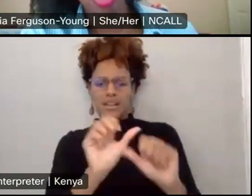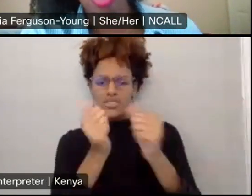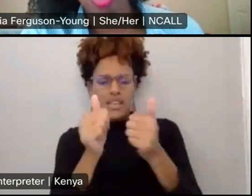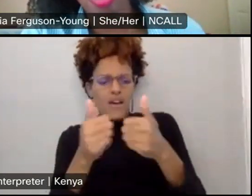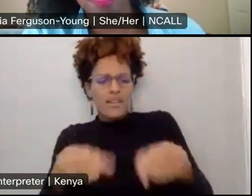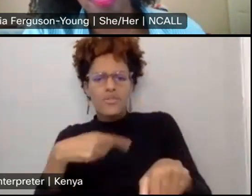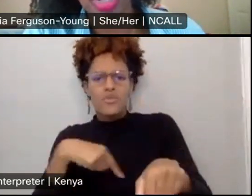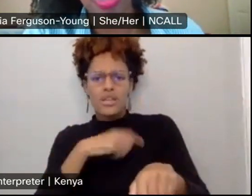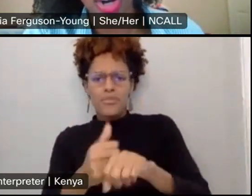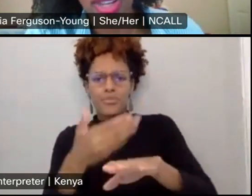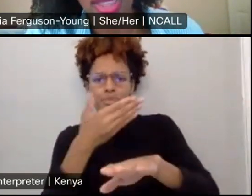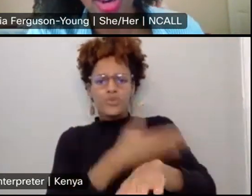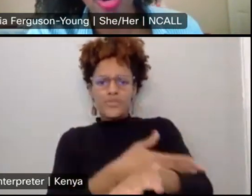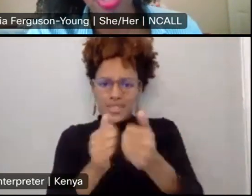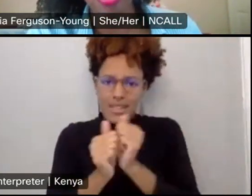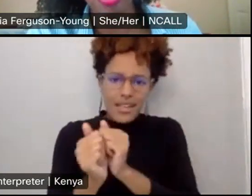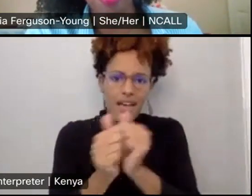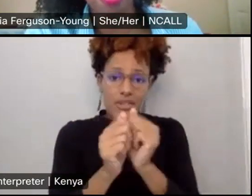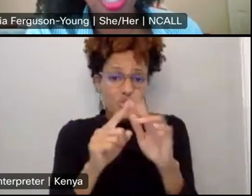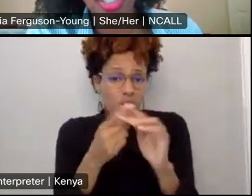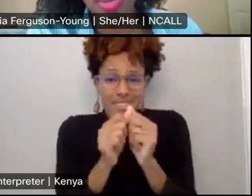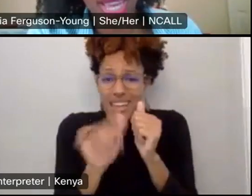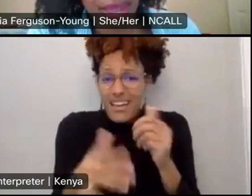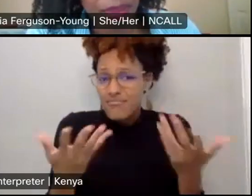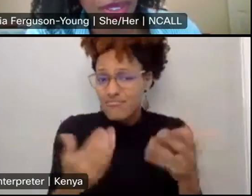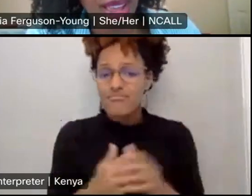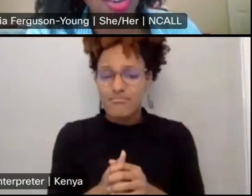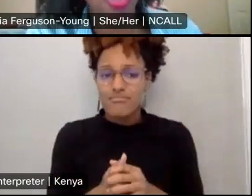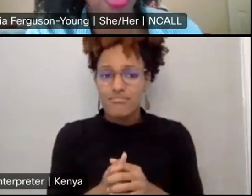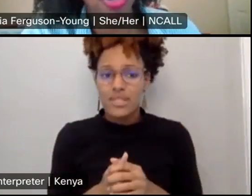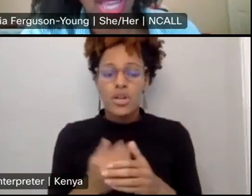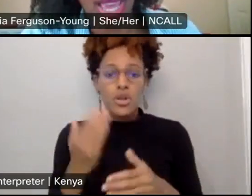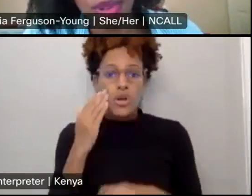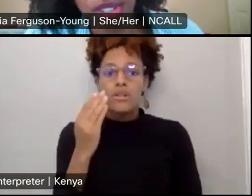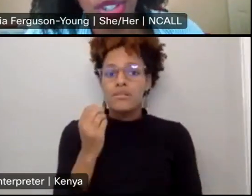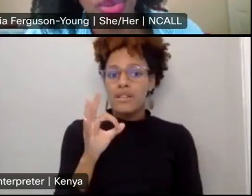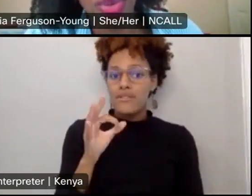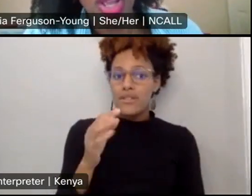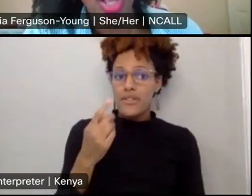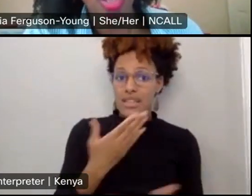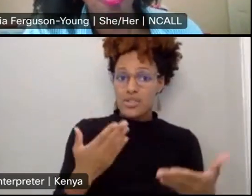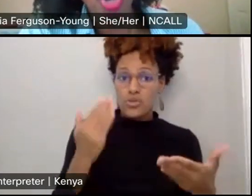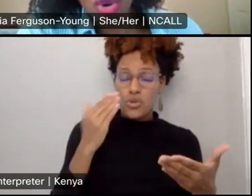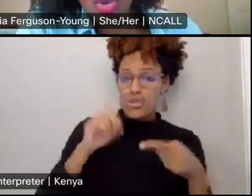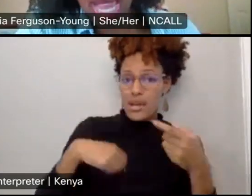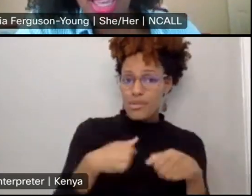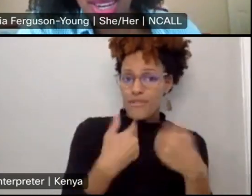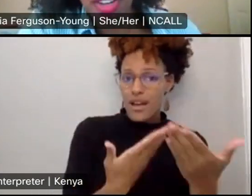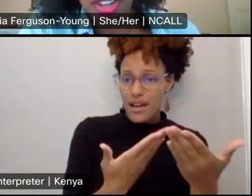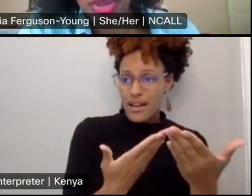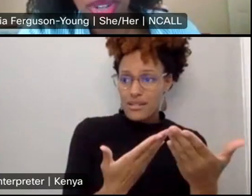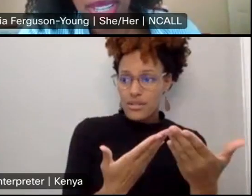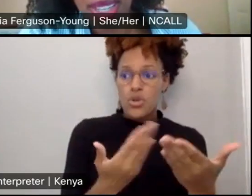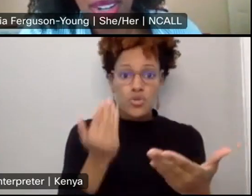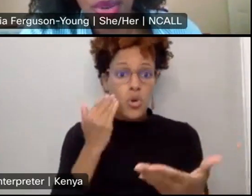upon, and starting there. And, if there are things that you can't provide or that you're unable to do, know who can